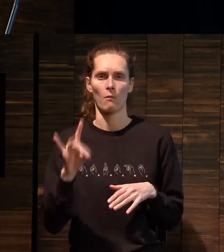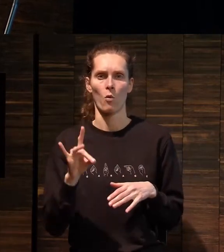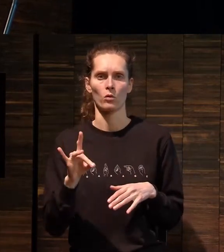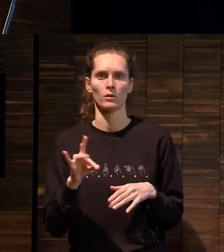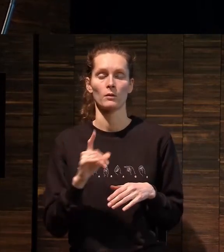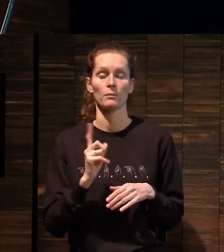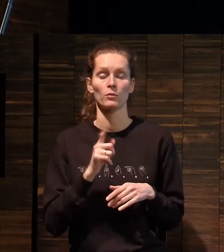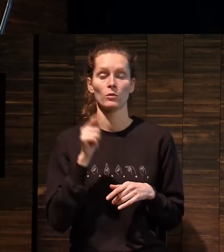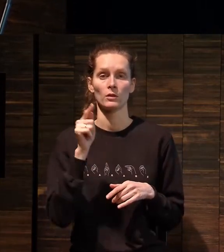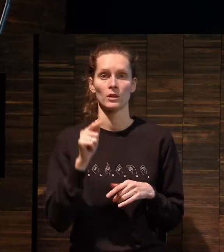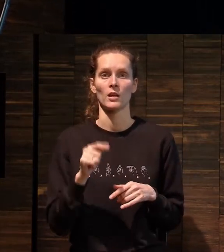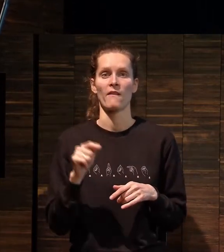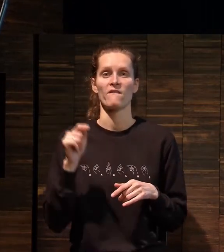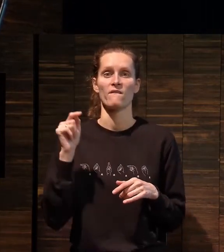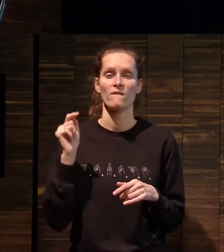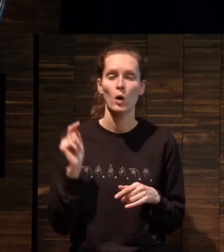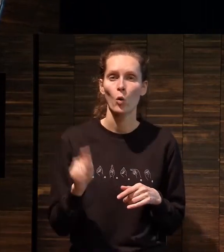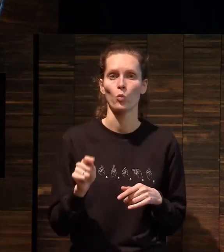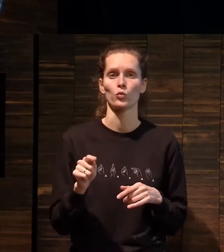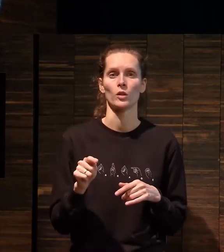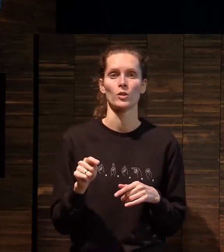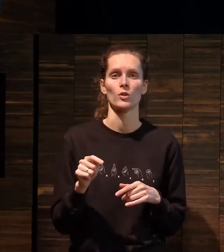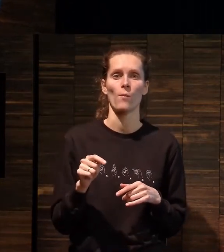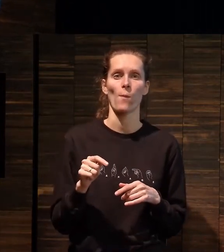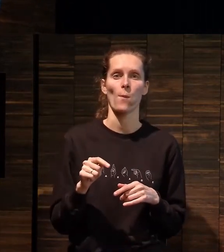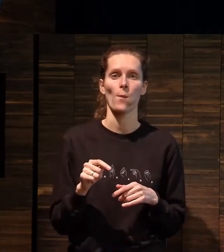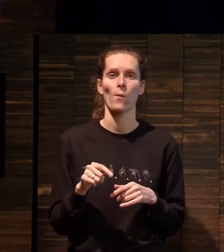is trembling,